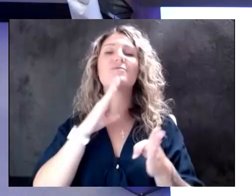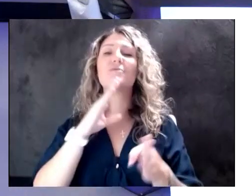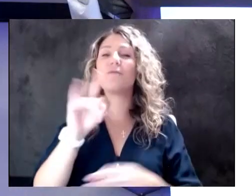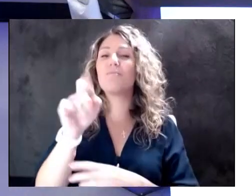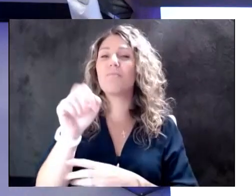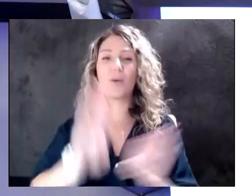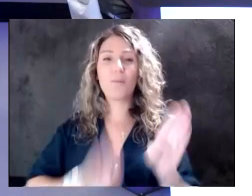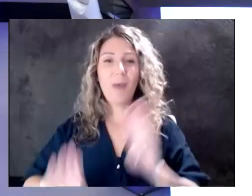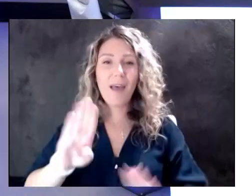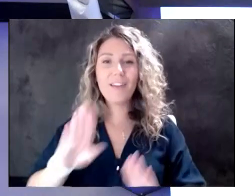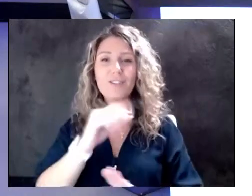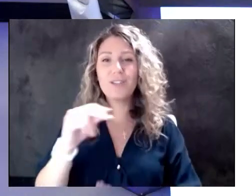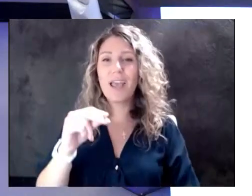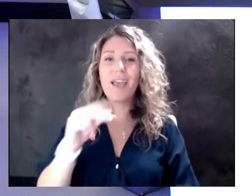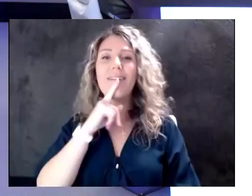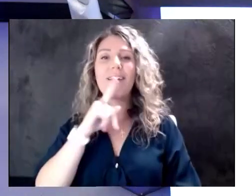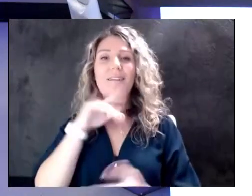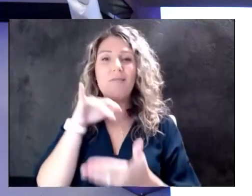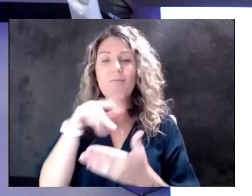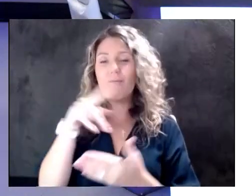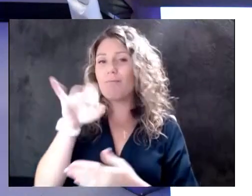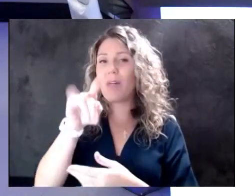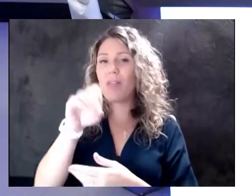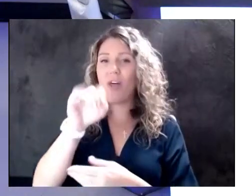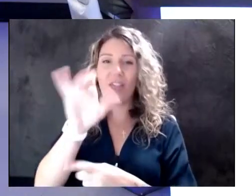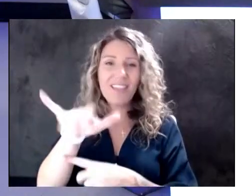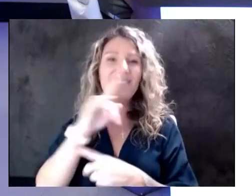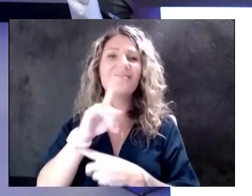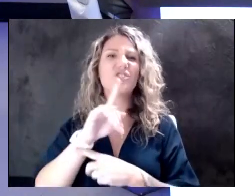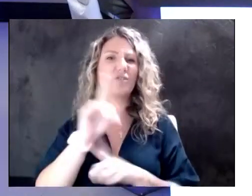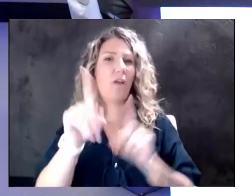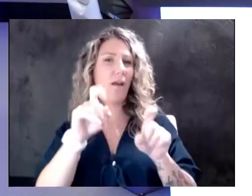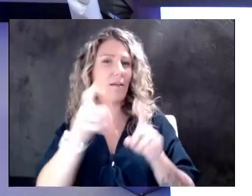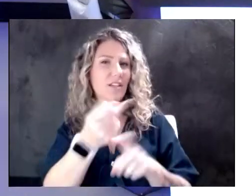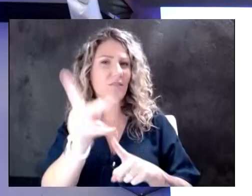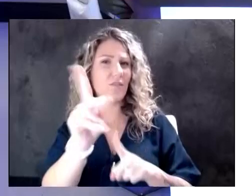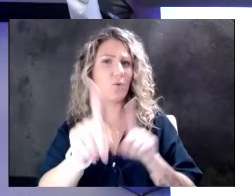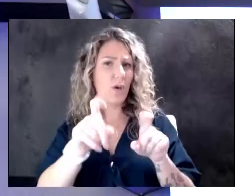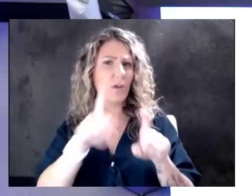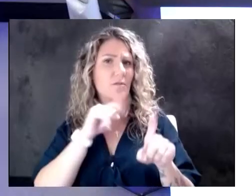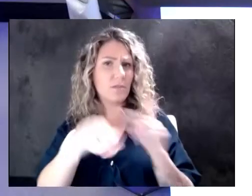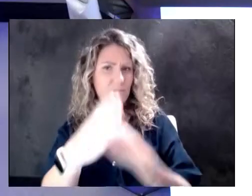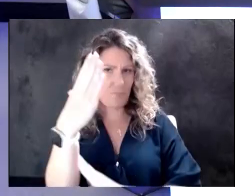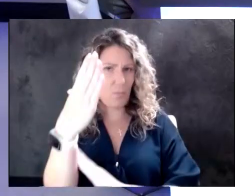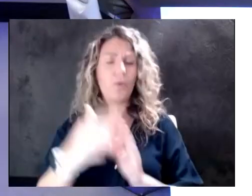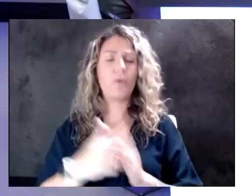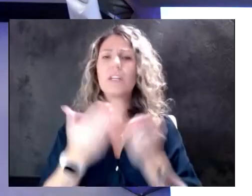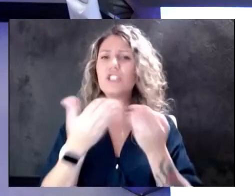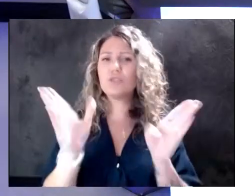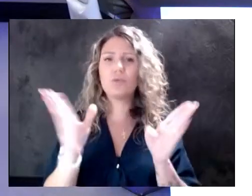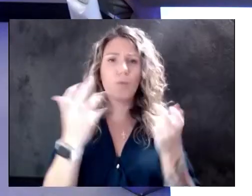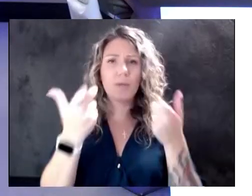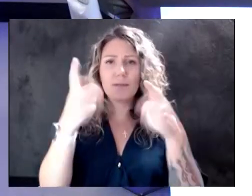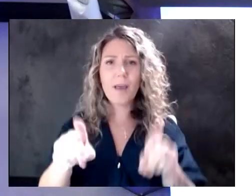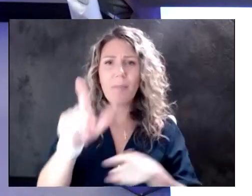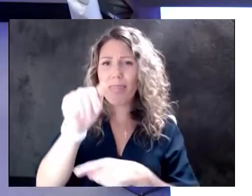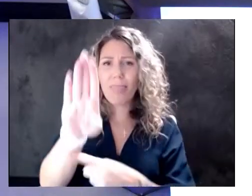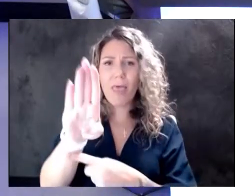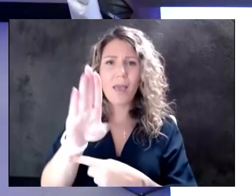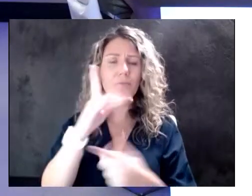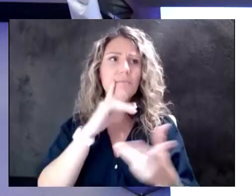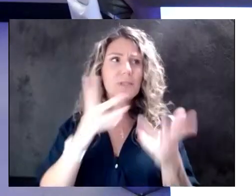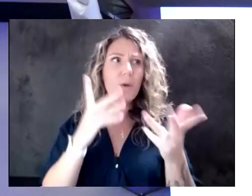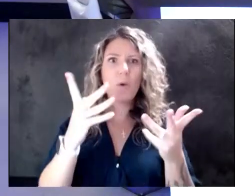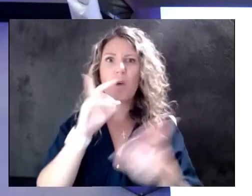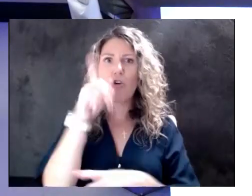want to ask you a few questions to get the conversation going today. So just tell us in general, what is going on in the labs right now? What is the load like? How